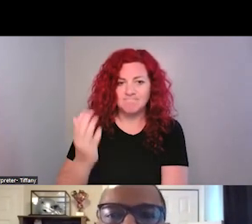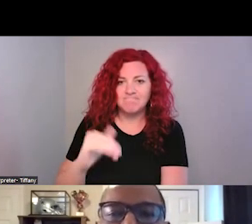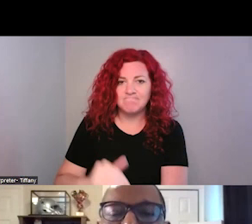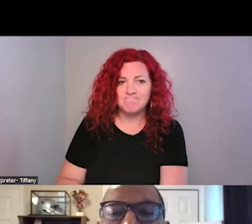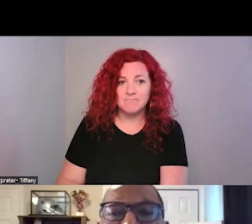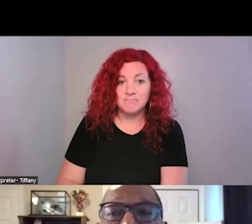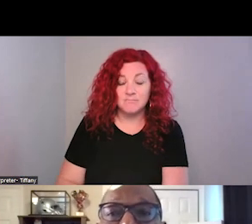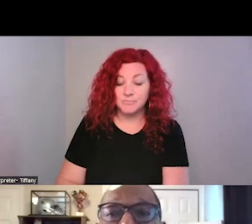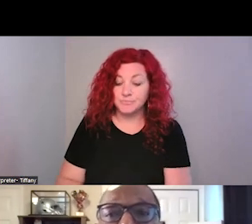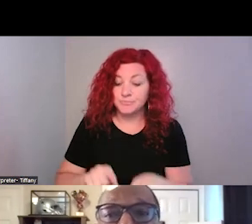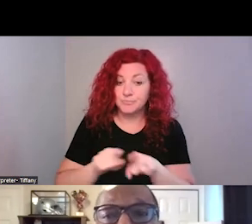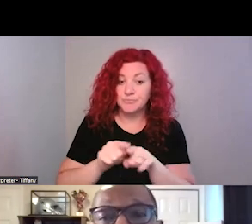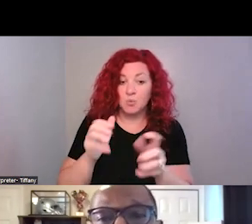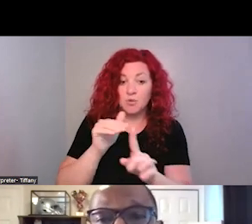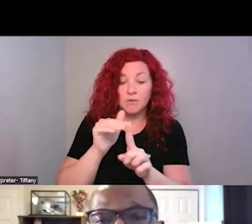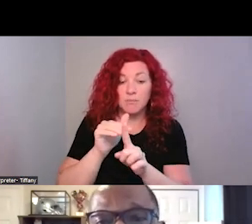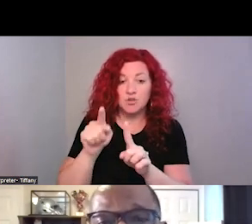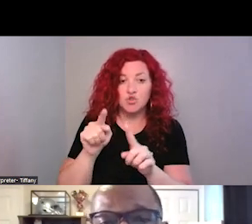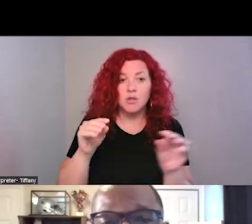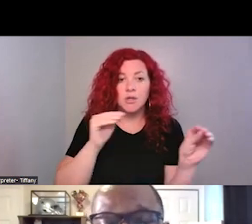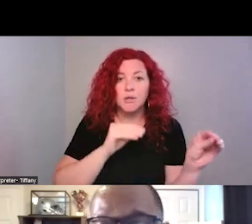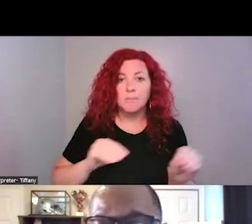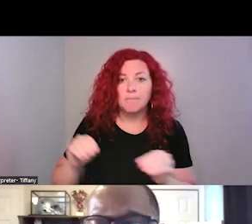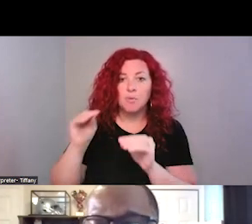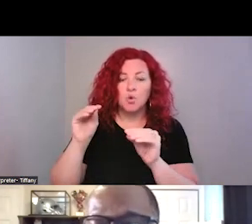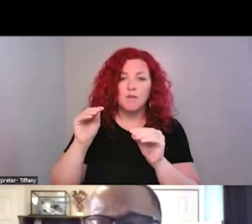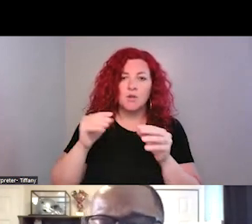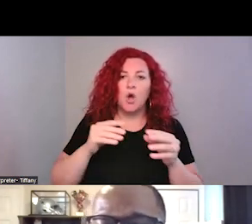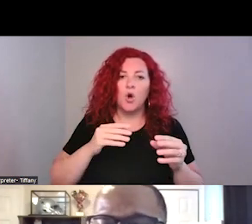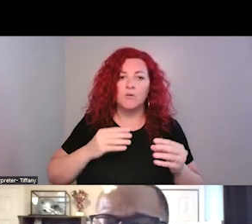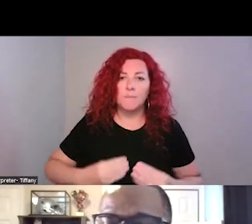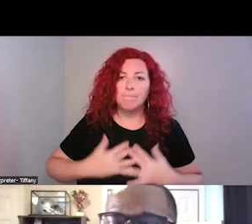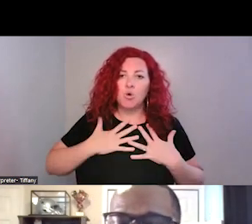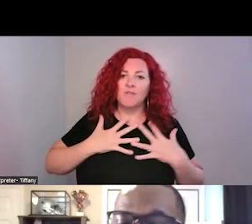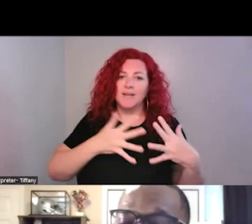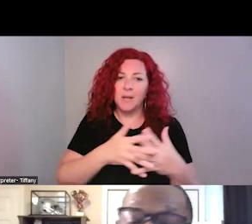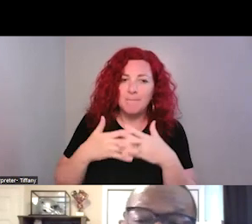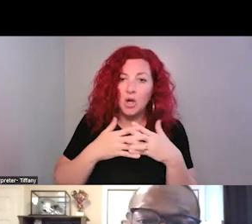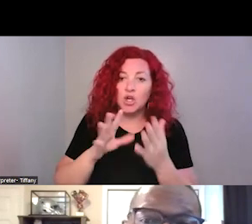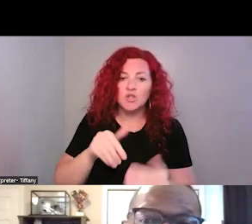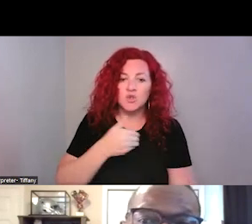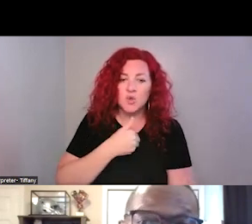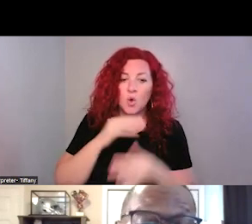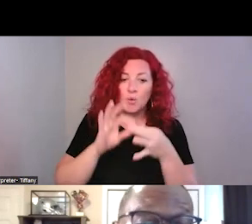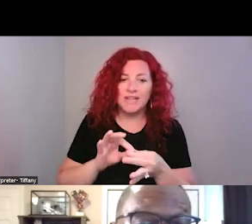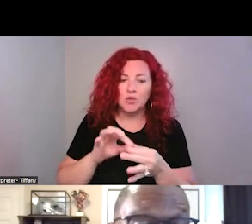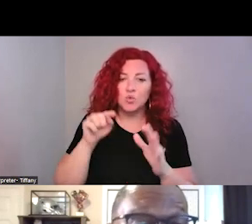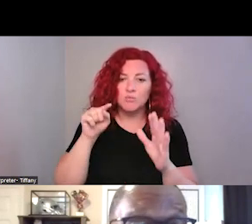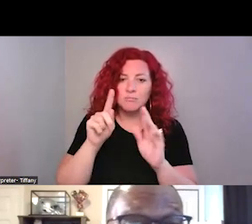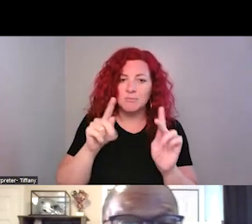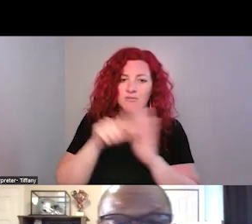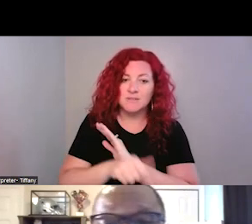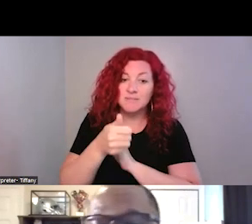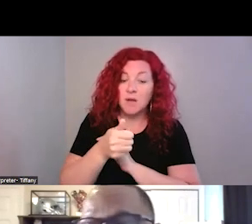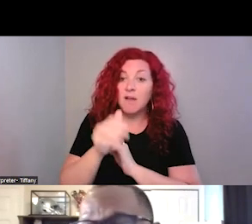Also want to remind everyone about Moving America's Soul on Suicide, that there are 5 episodes now that have